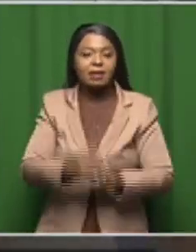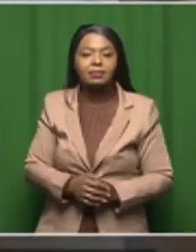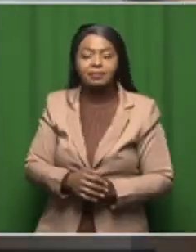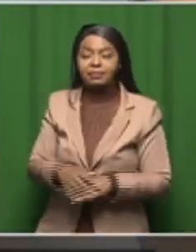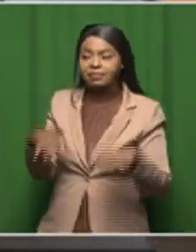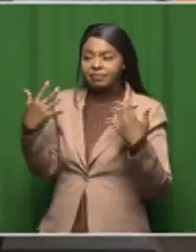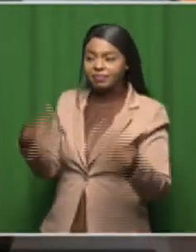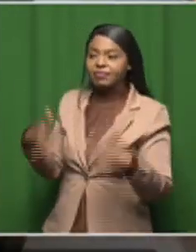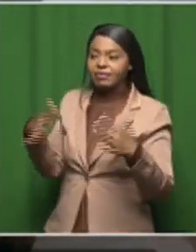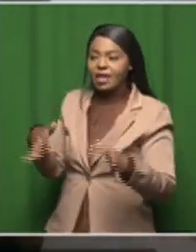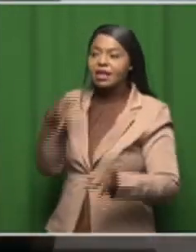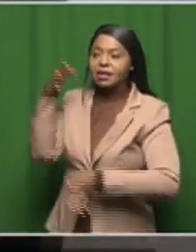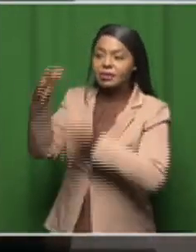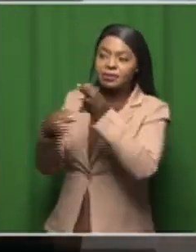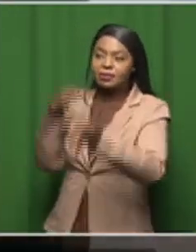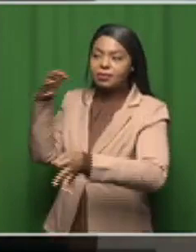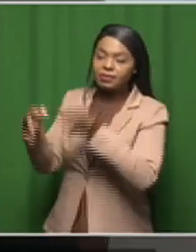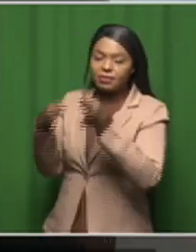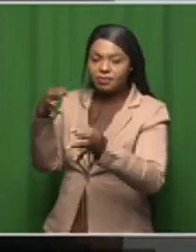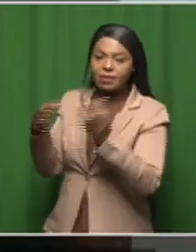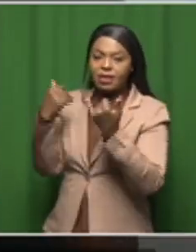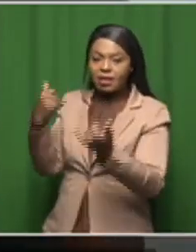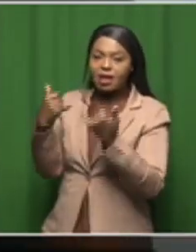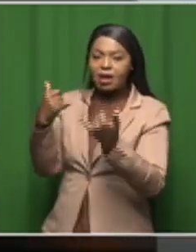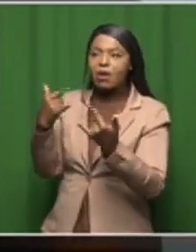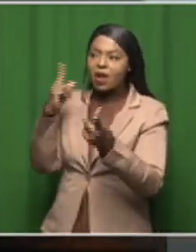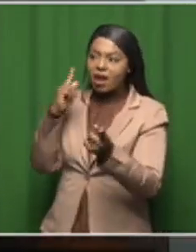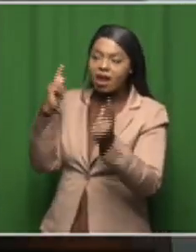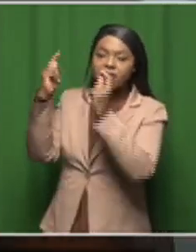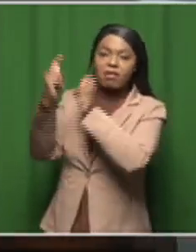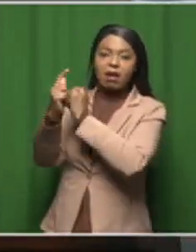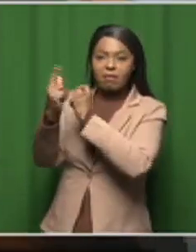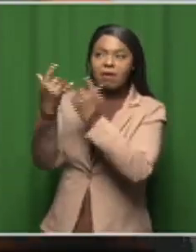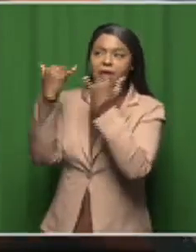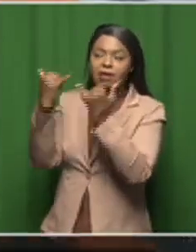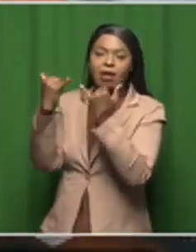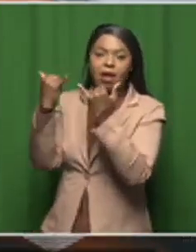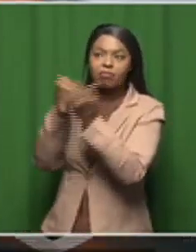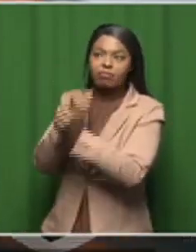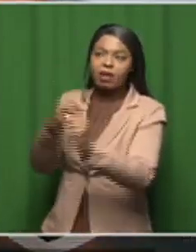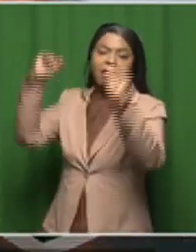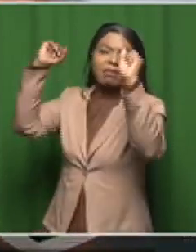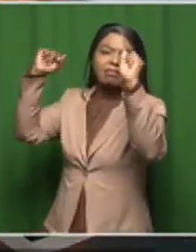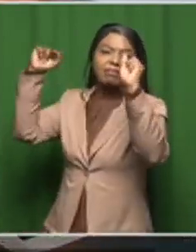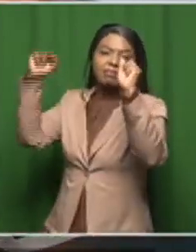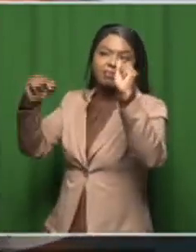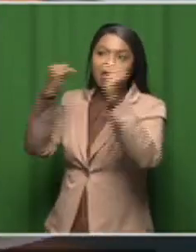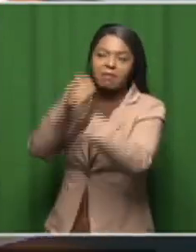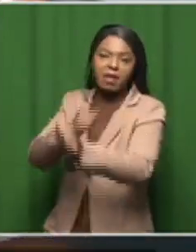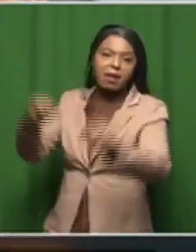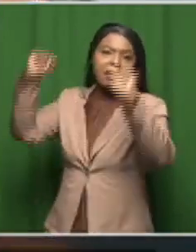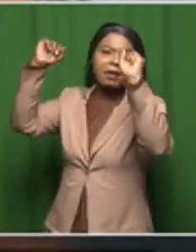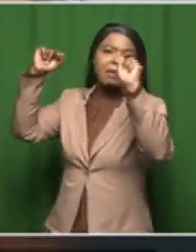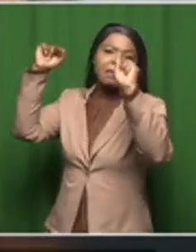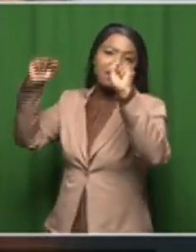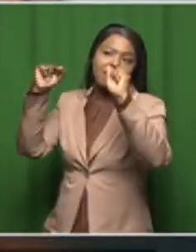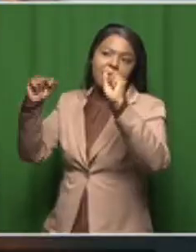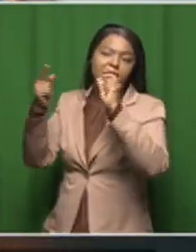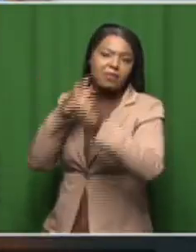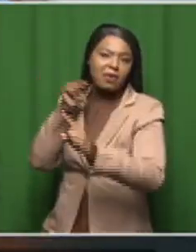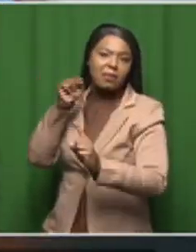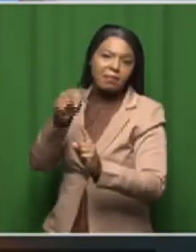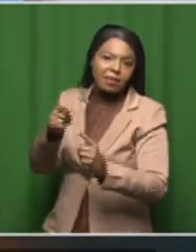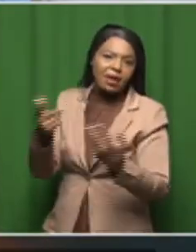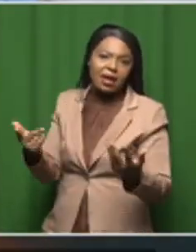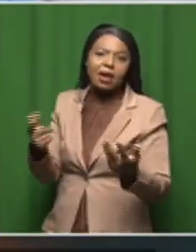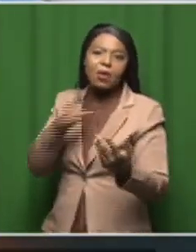look at that evolution as a society, what gives you hope if you look back in hindsight, given how you've spoken about the destruction, and that's